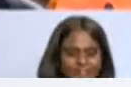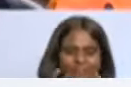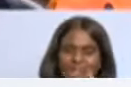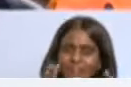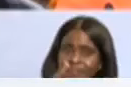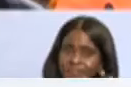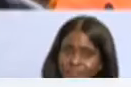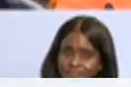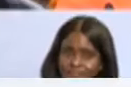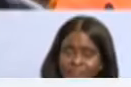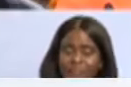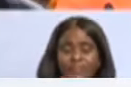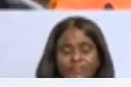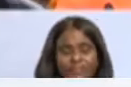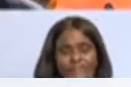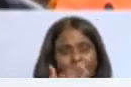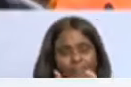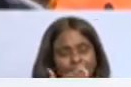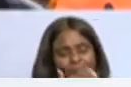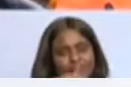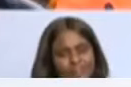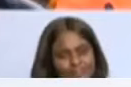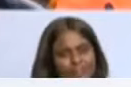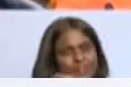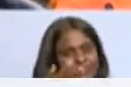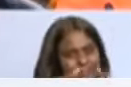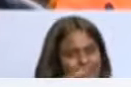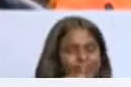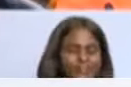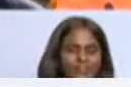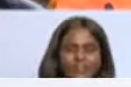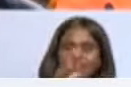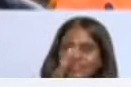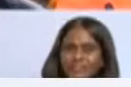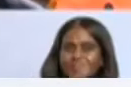we do a good job, a fair job.